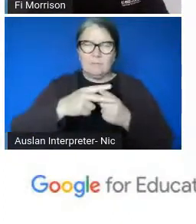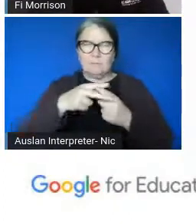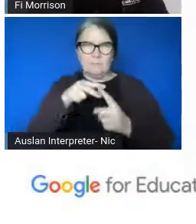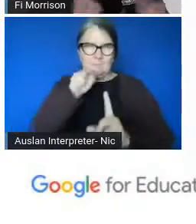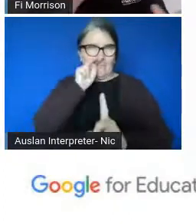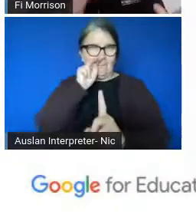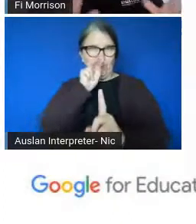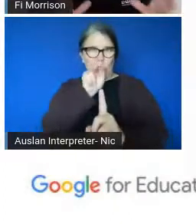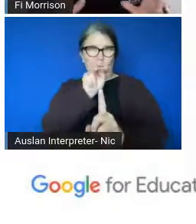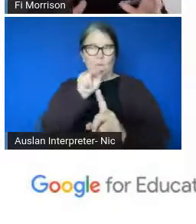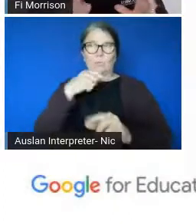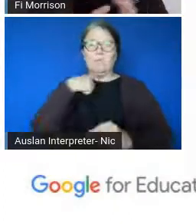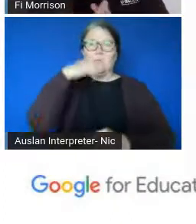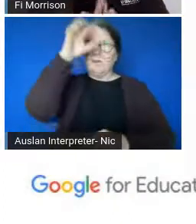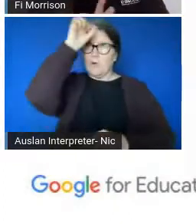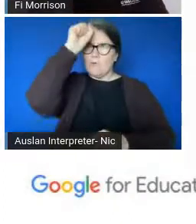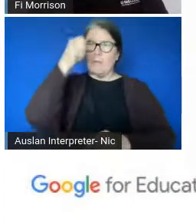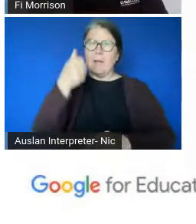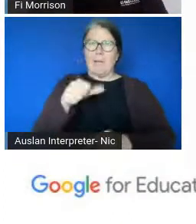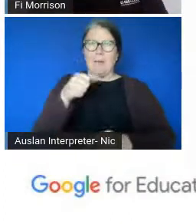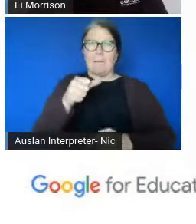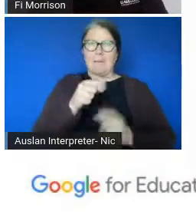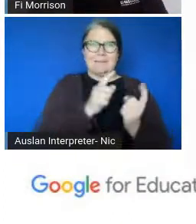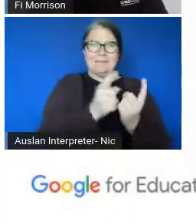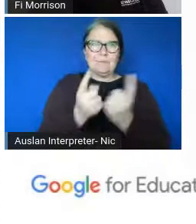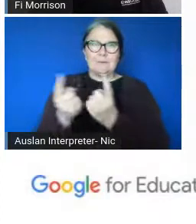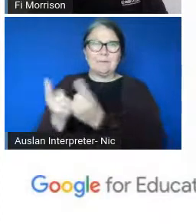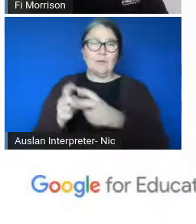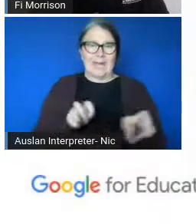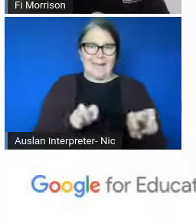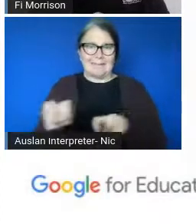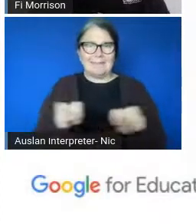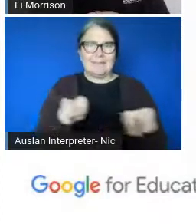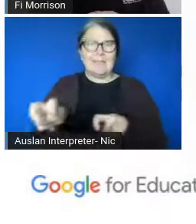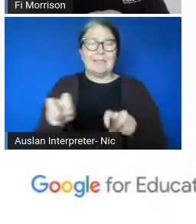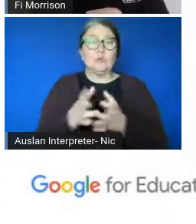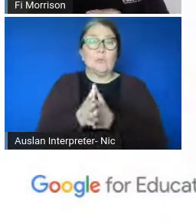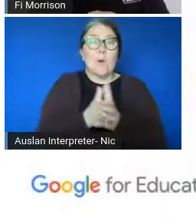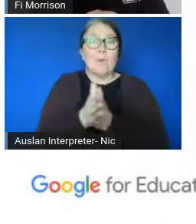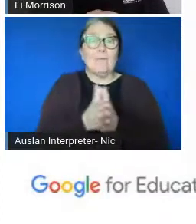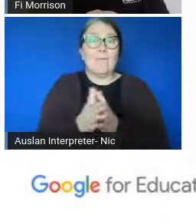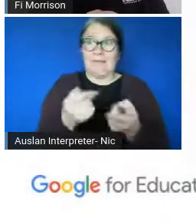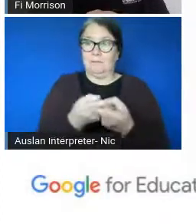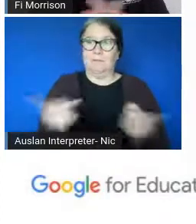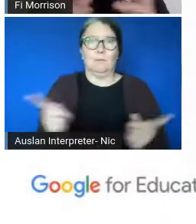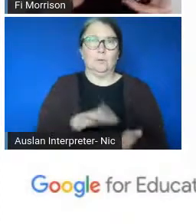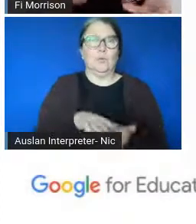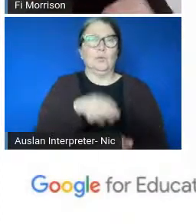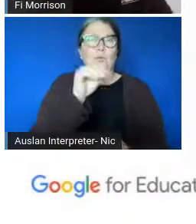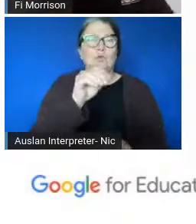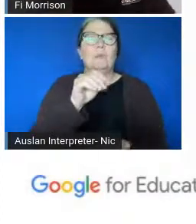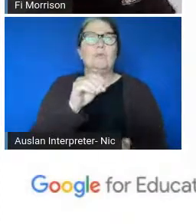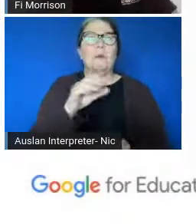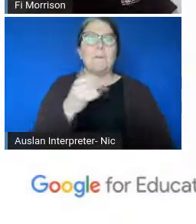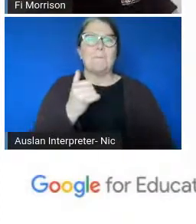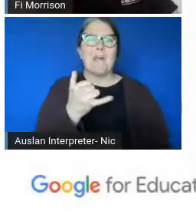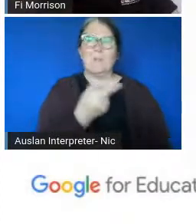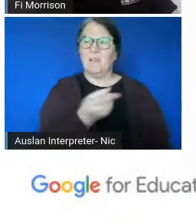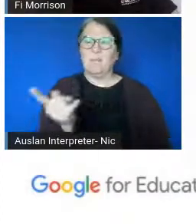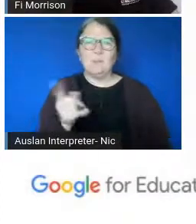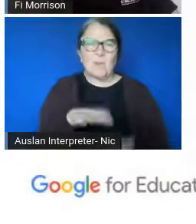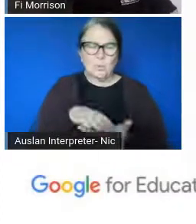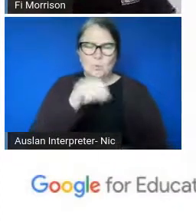session was Chris's simulation activities that he had with the students, where they were trying to, I think, they